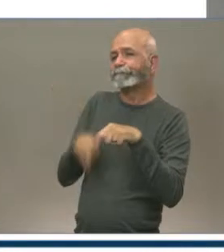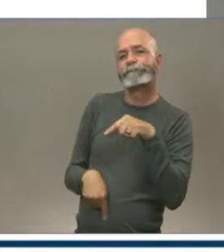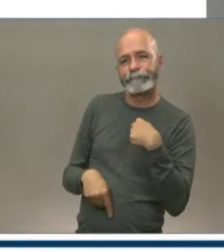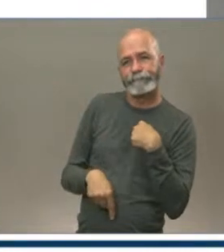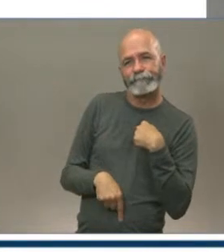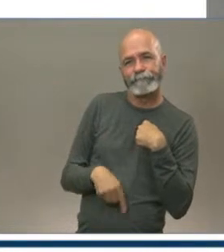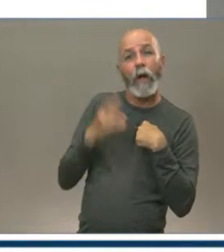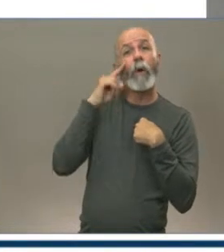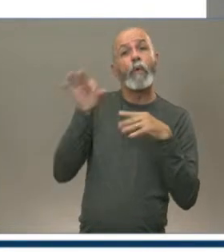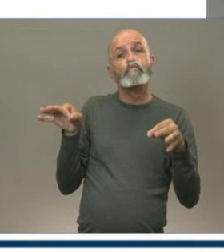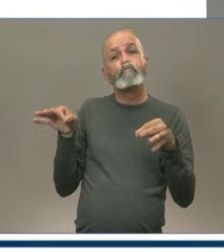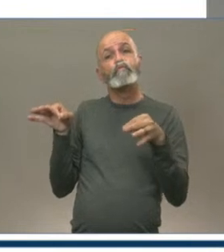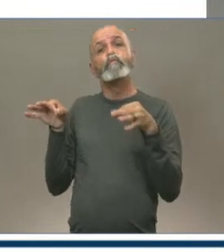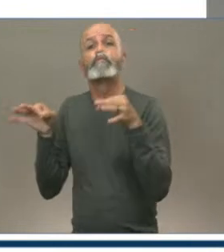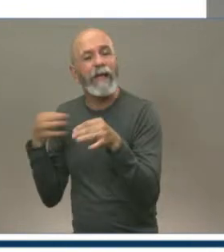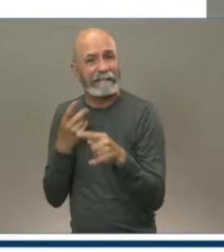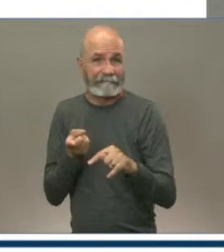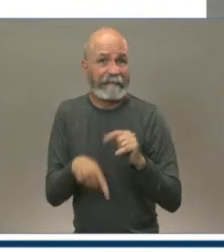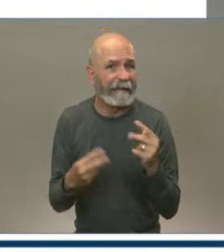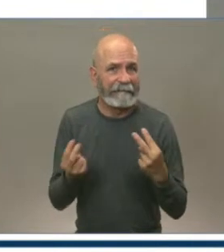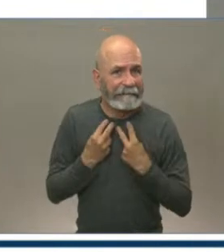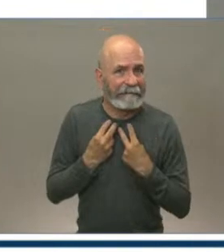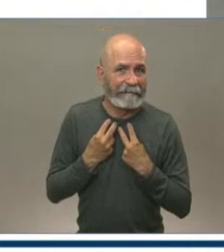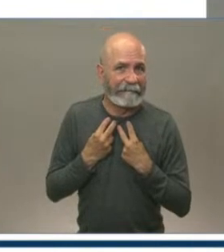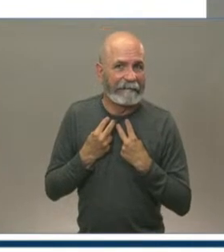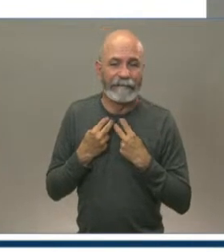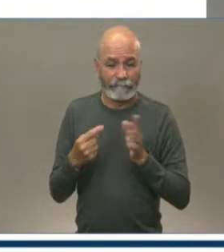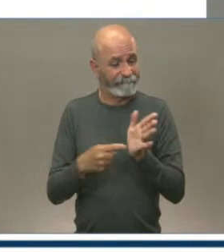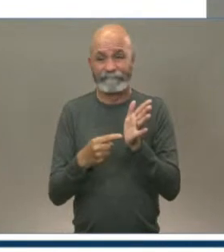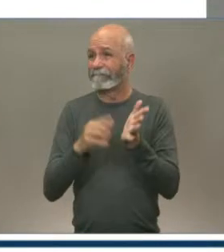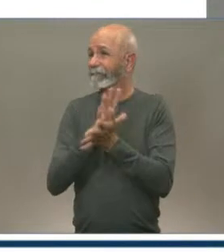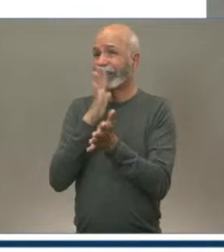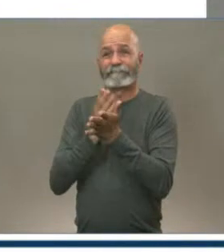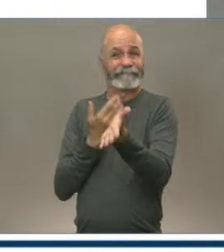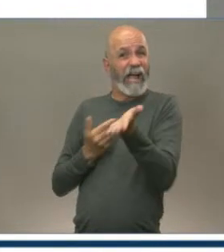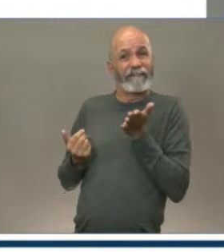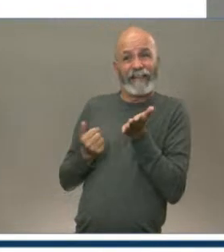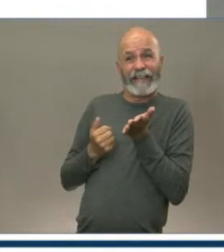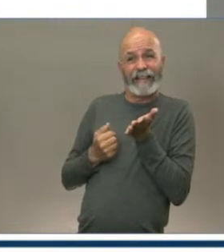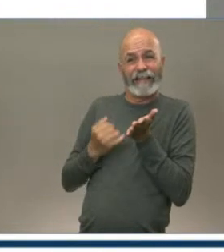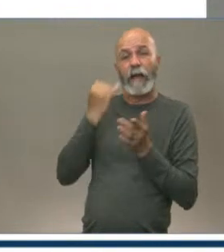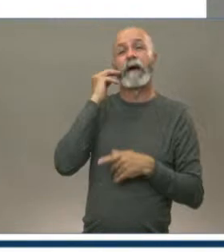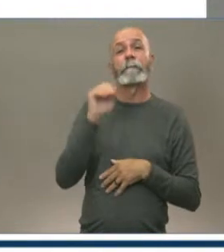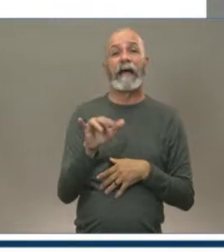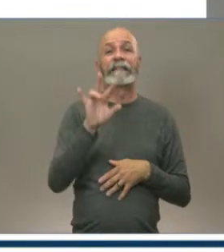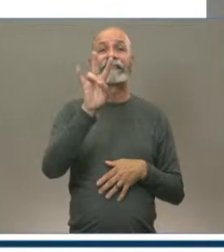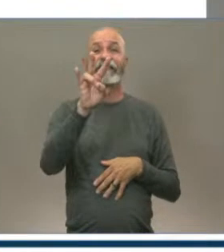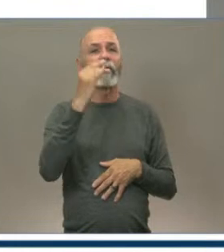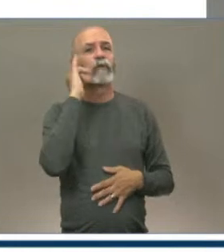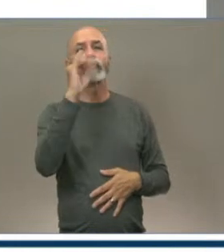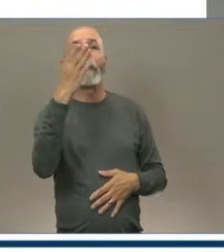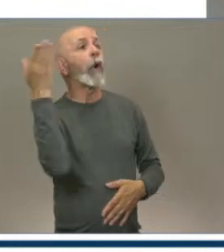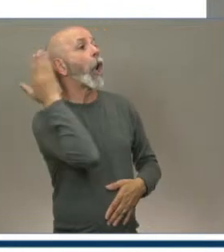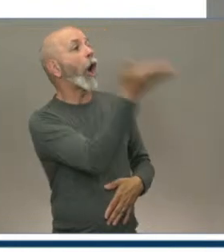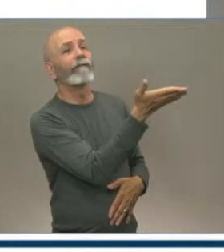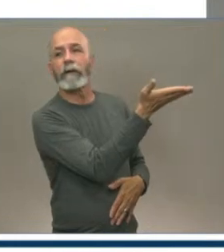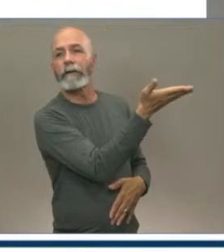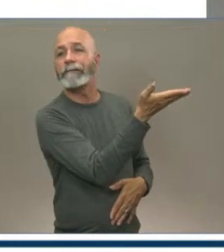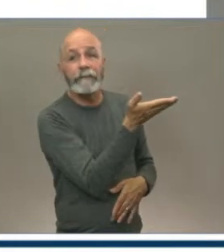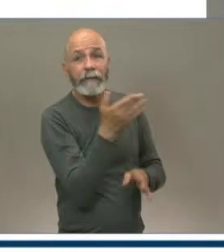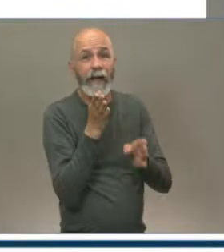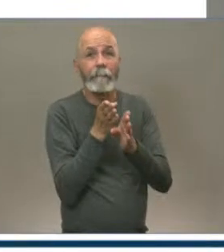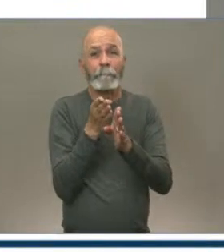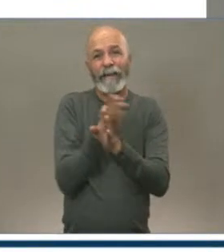deferred, and the letter must be dated on or before May the 7th. So if your situation fits one of these